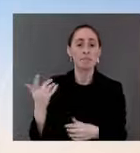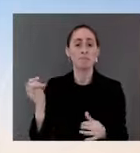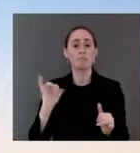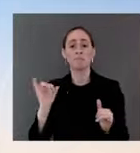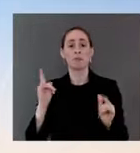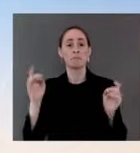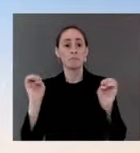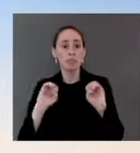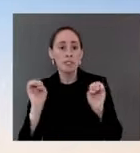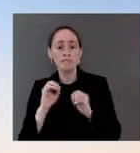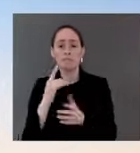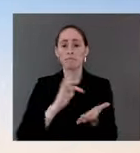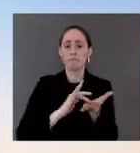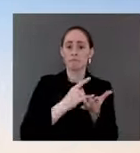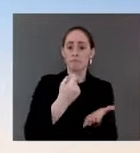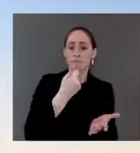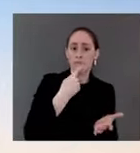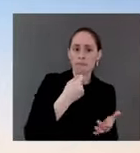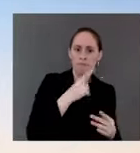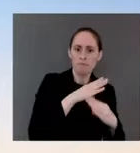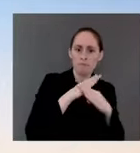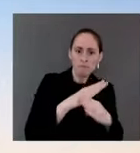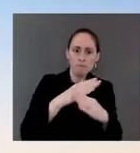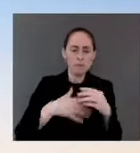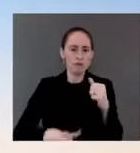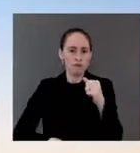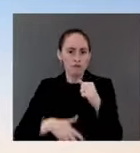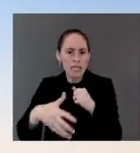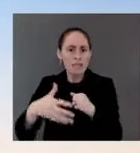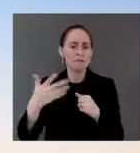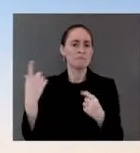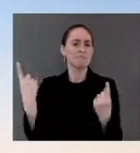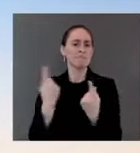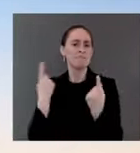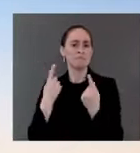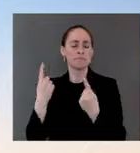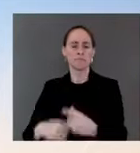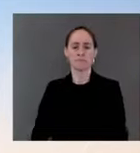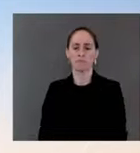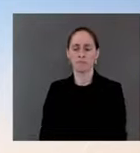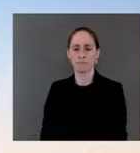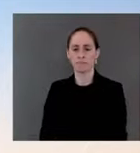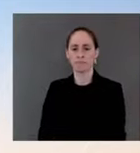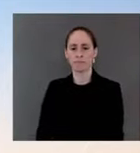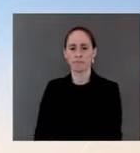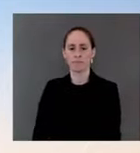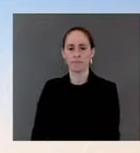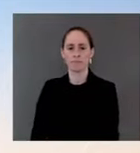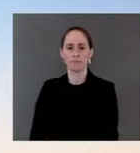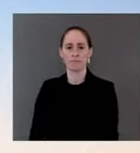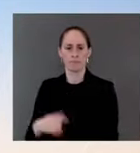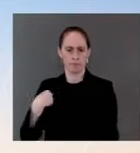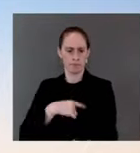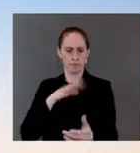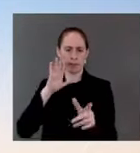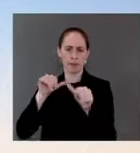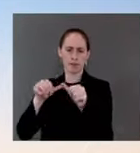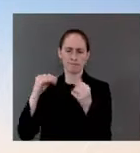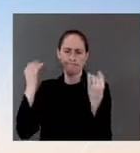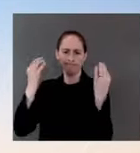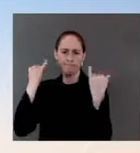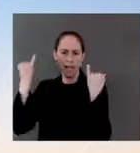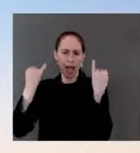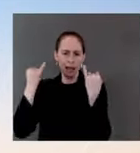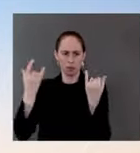that have already been underway, but we will continue to explore what more can be done. All right, go ahead, Jeff. Jen, what are the next steps in the